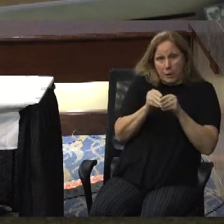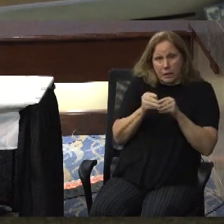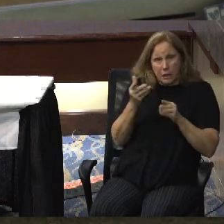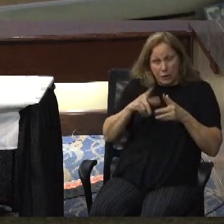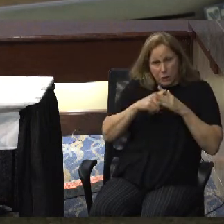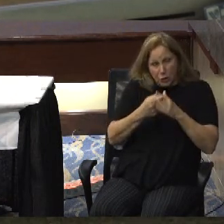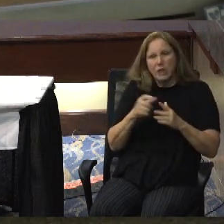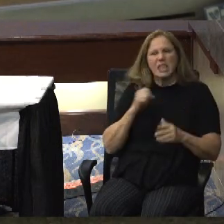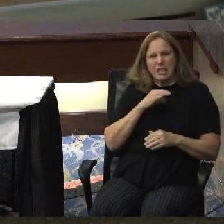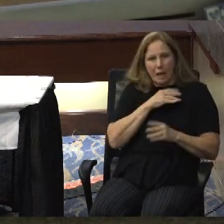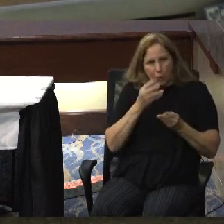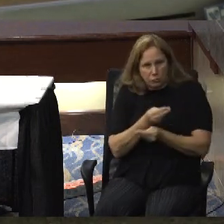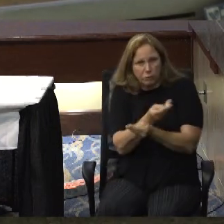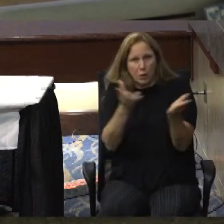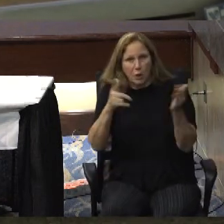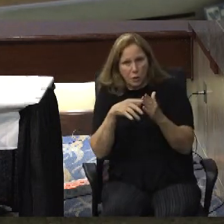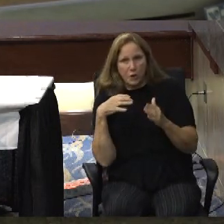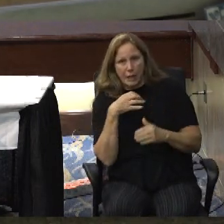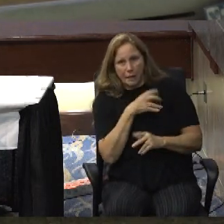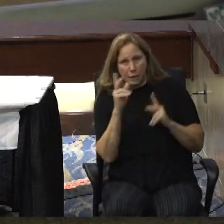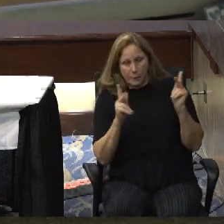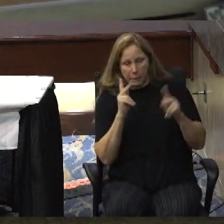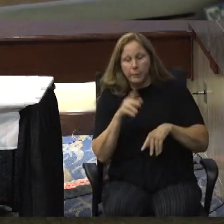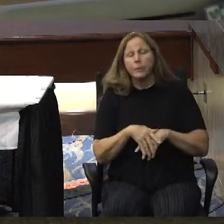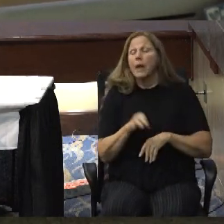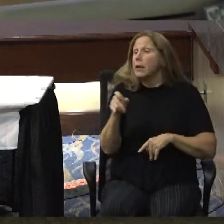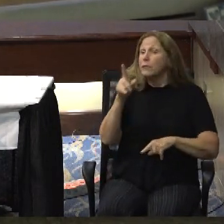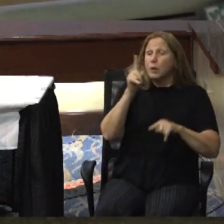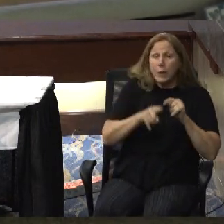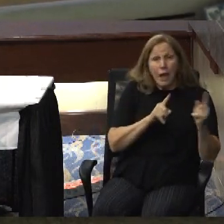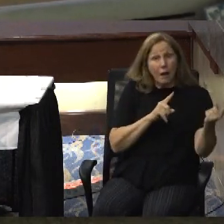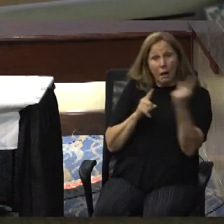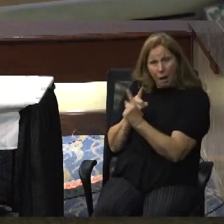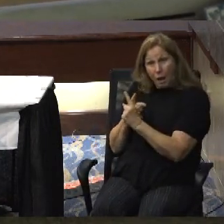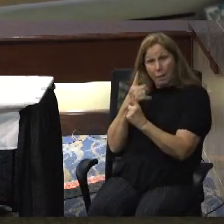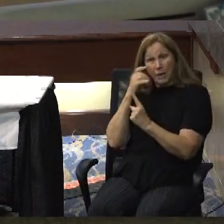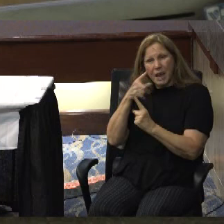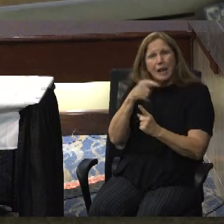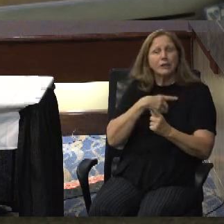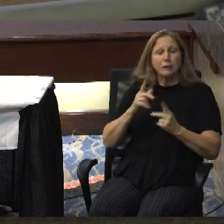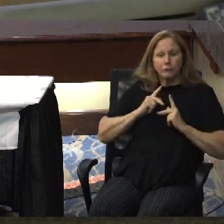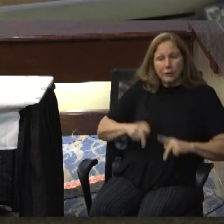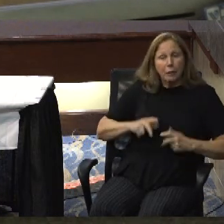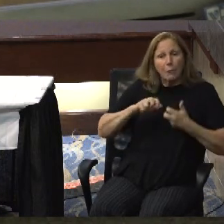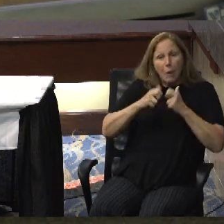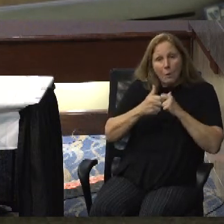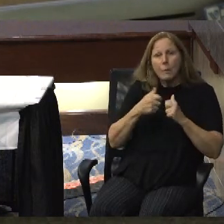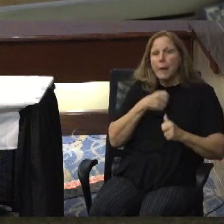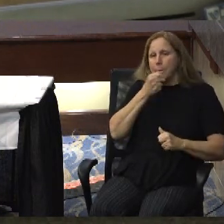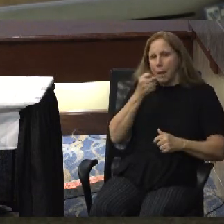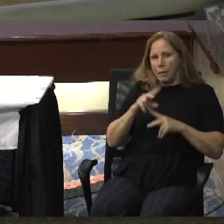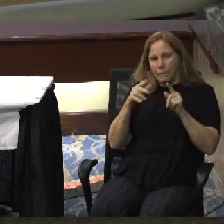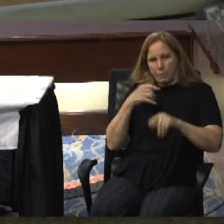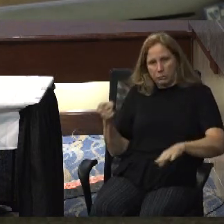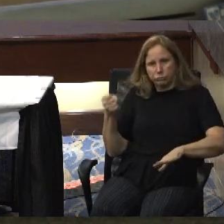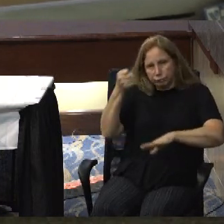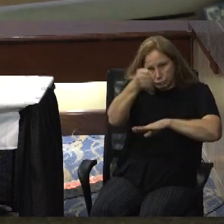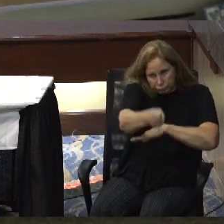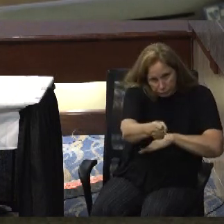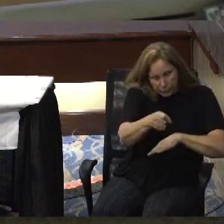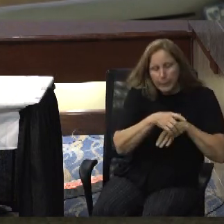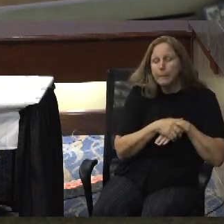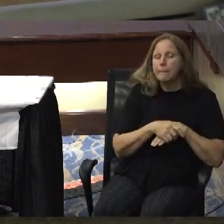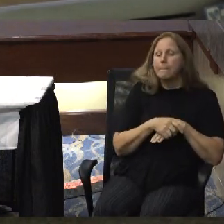and staff will distribute those to council. If you are unable to approach the podium due to physical limitations, a microphone is available to be brought to